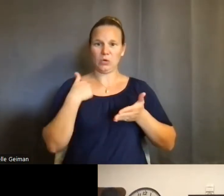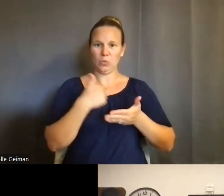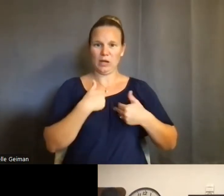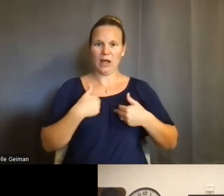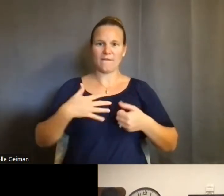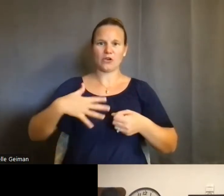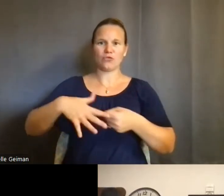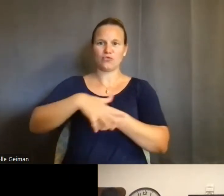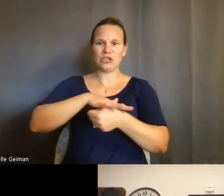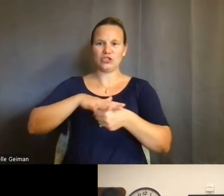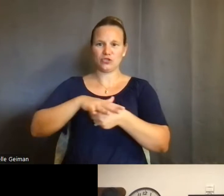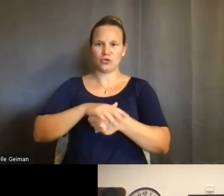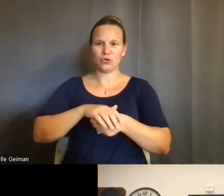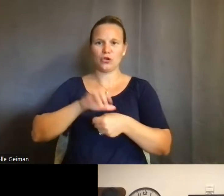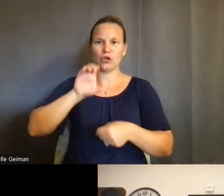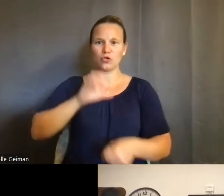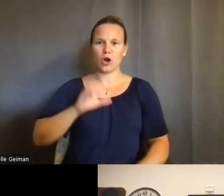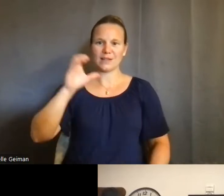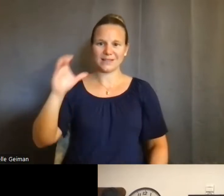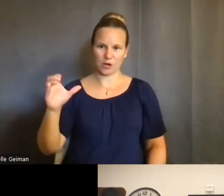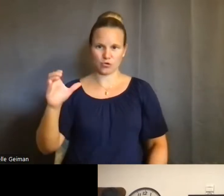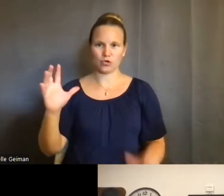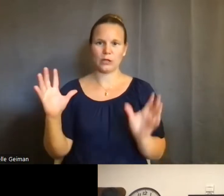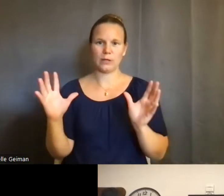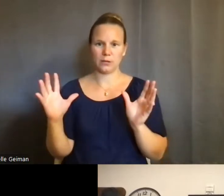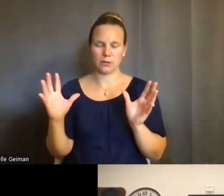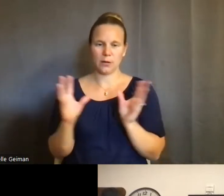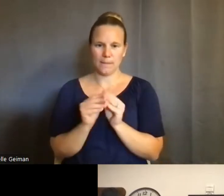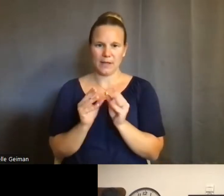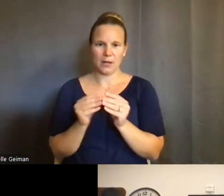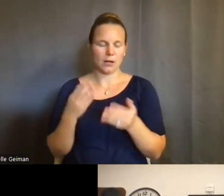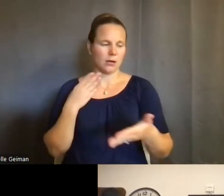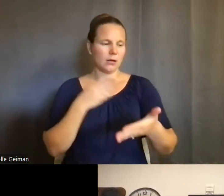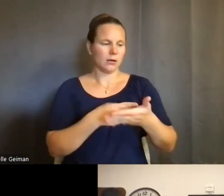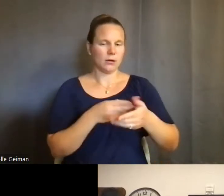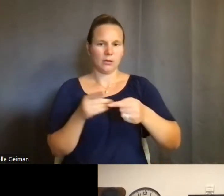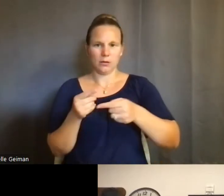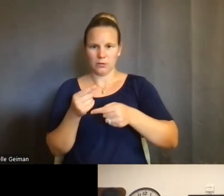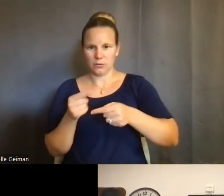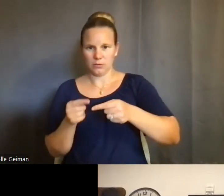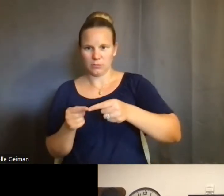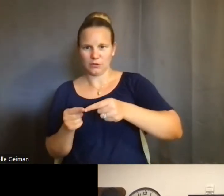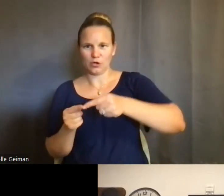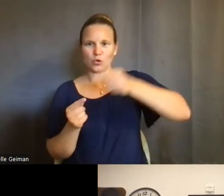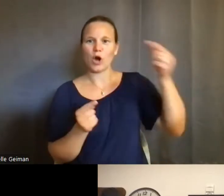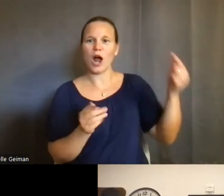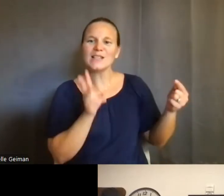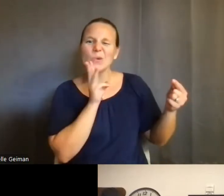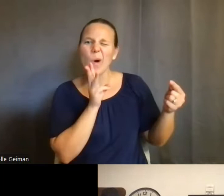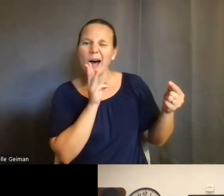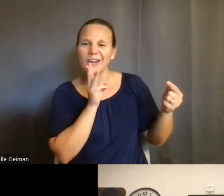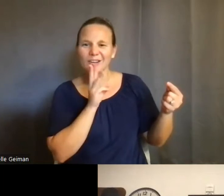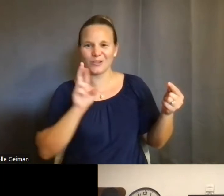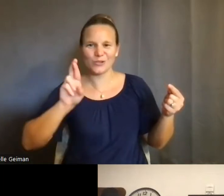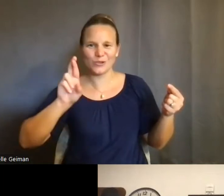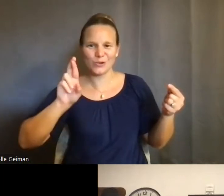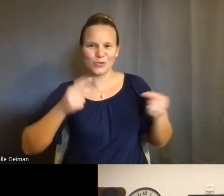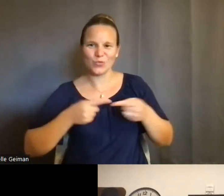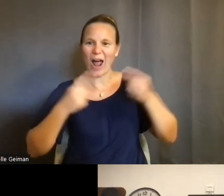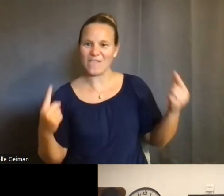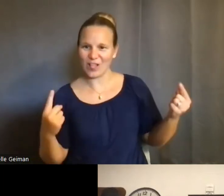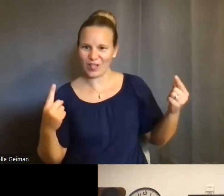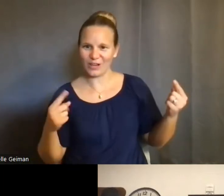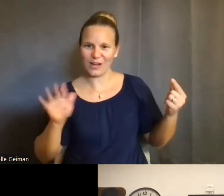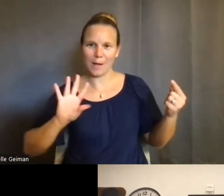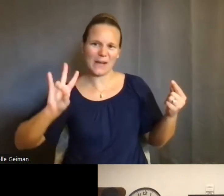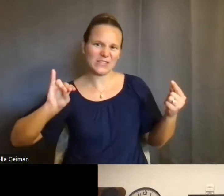meet, and we're competing against Sandpoint, who are our cross water rivals, so to speak. Right? They're about 70